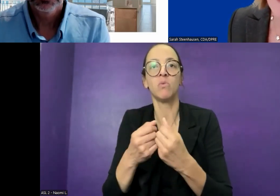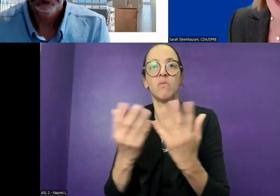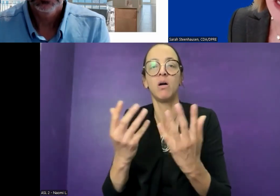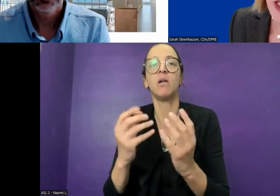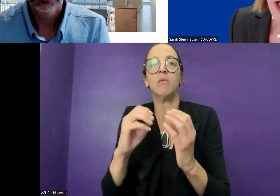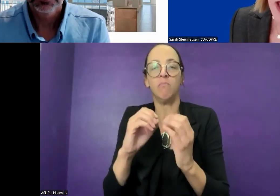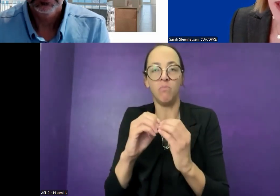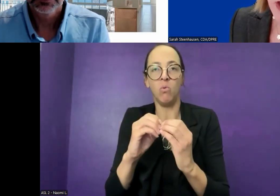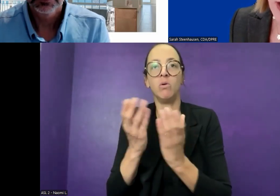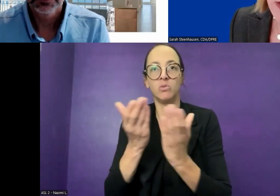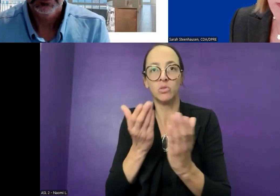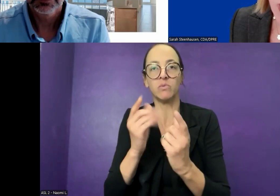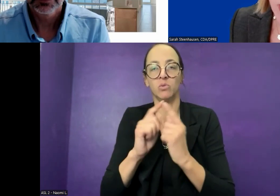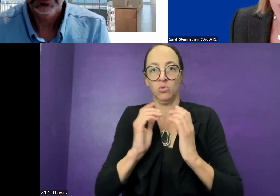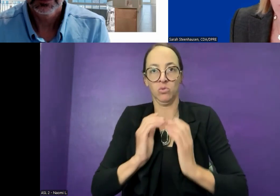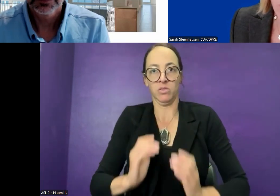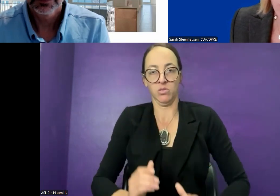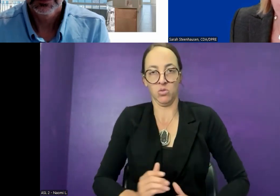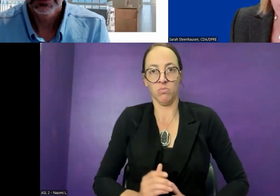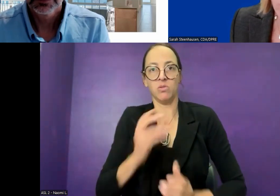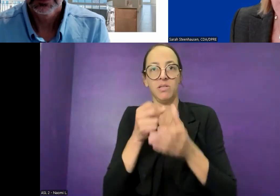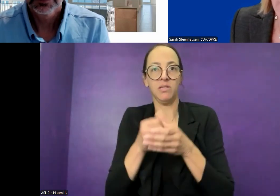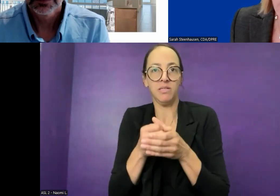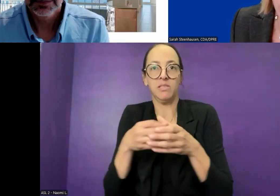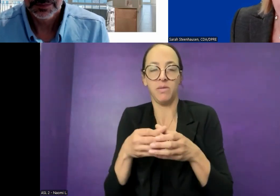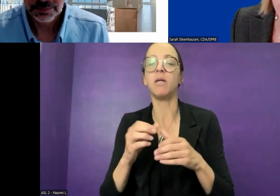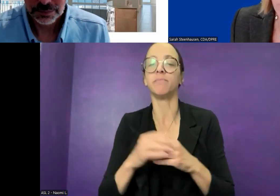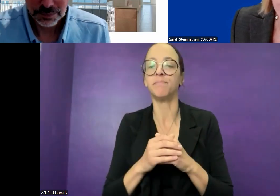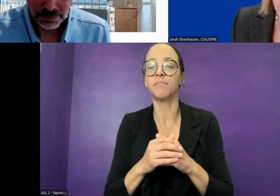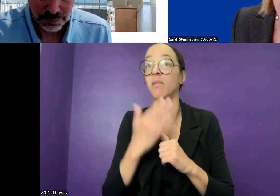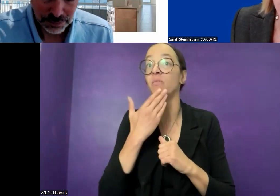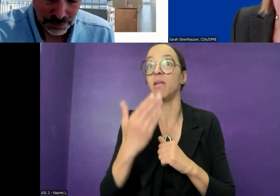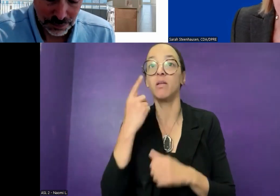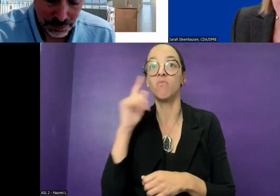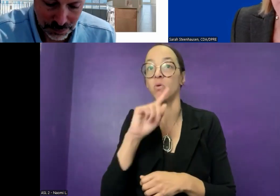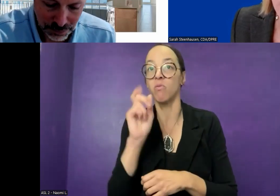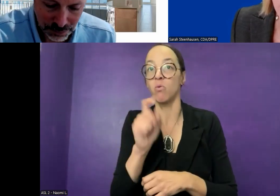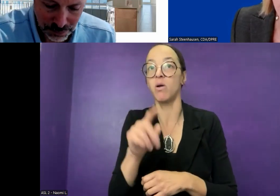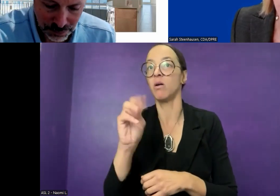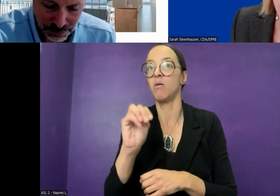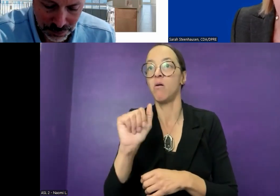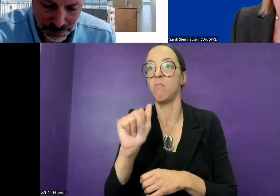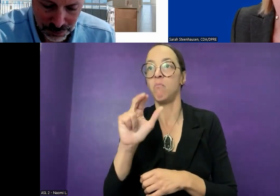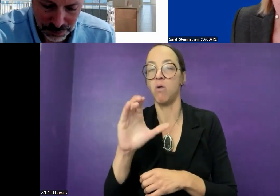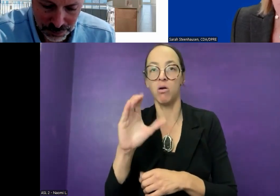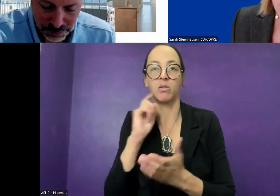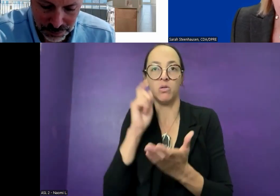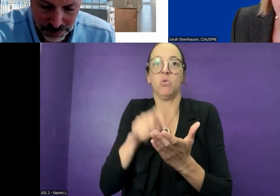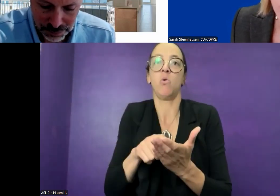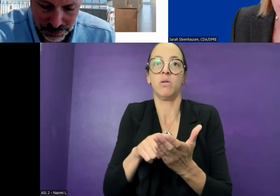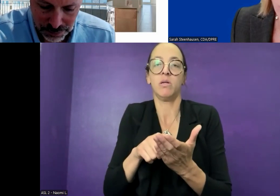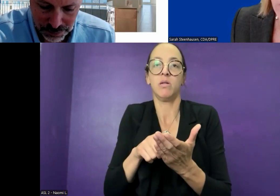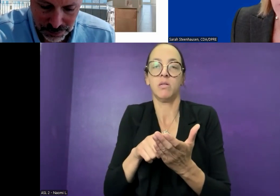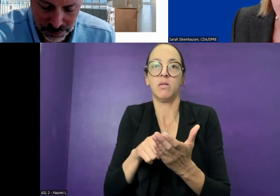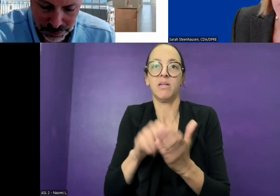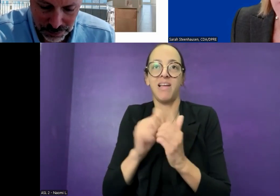I think that as Mark noted, our focus right now is really on the financing side. But of